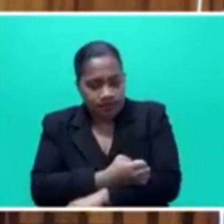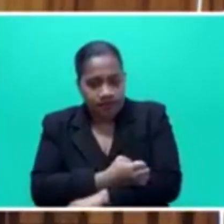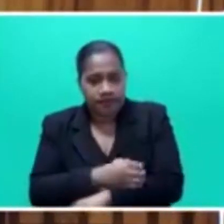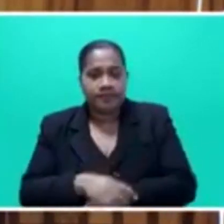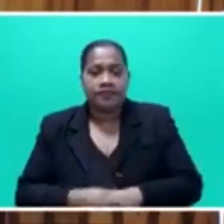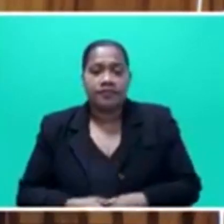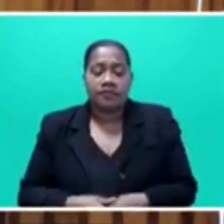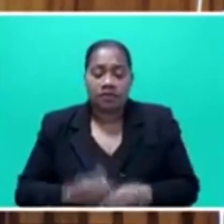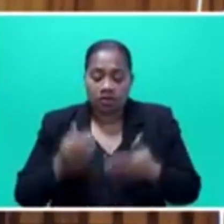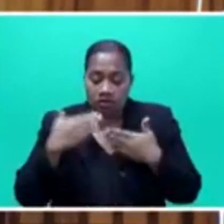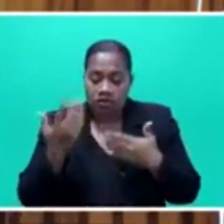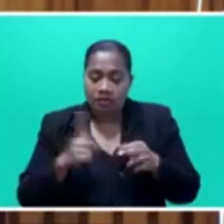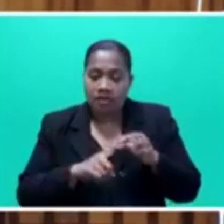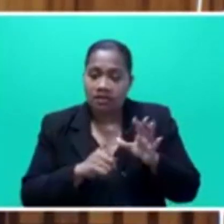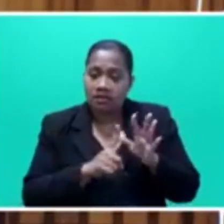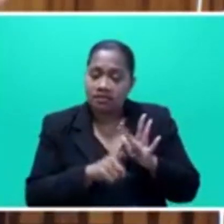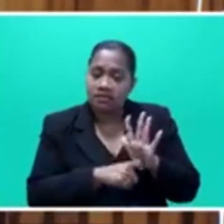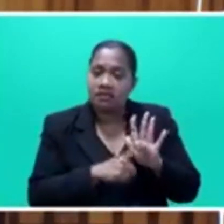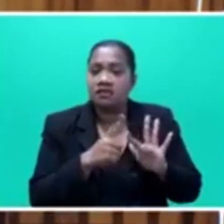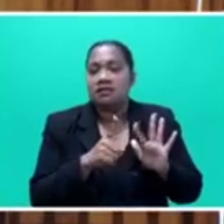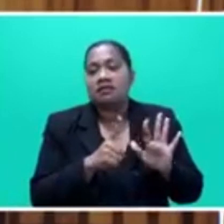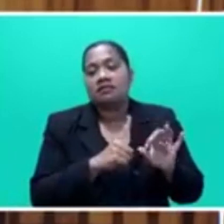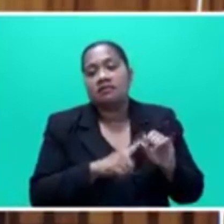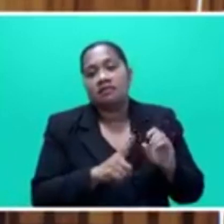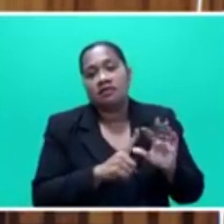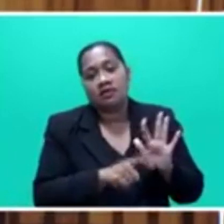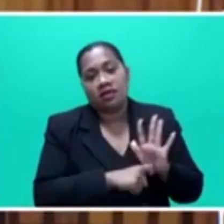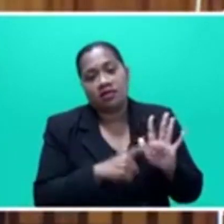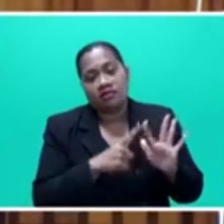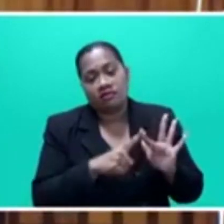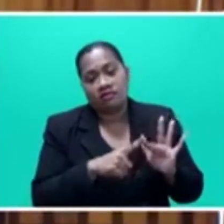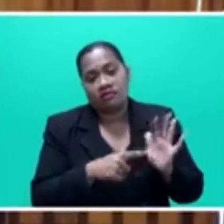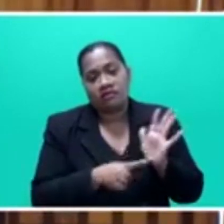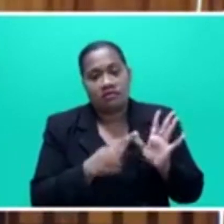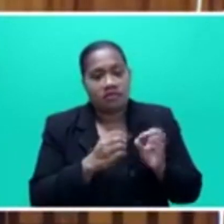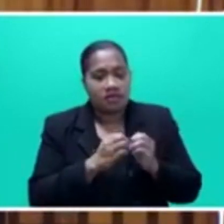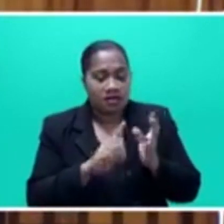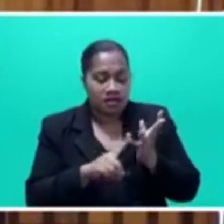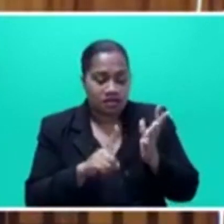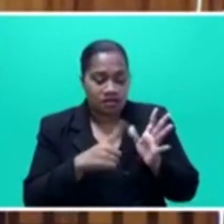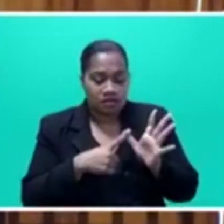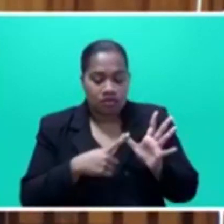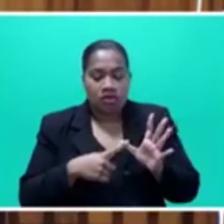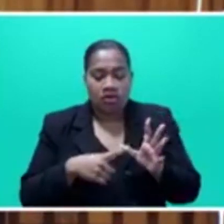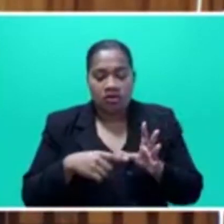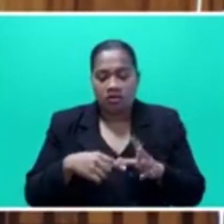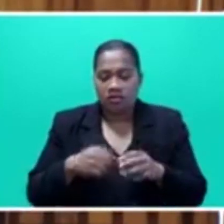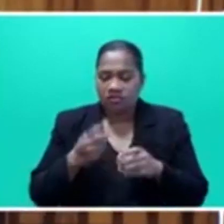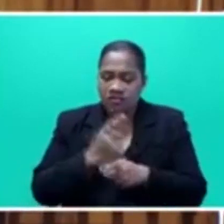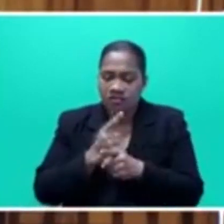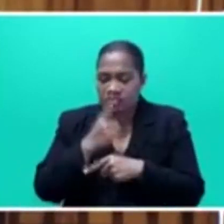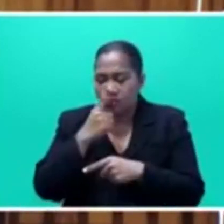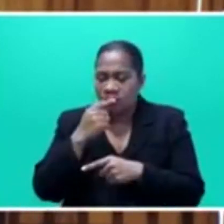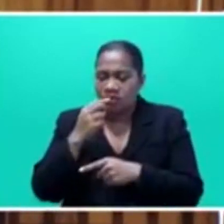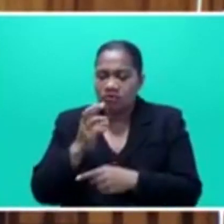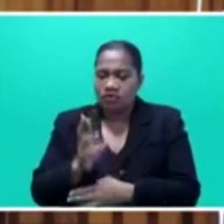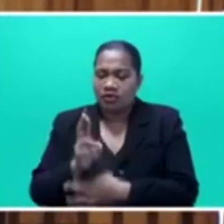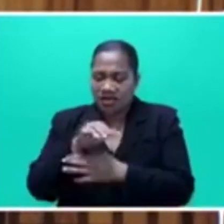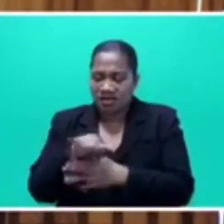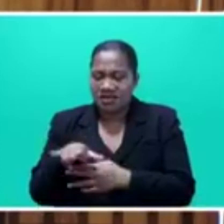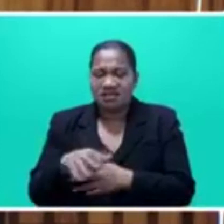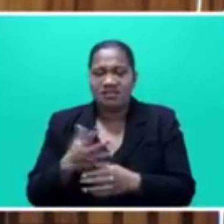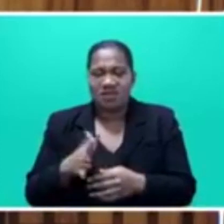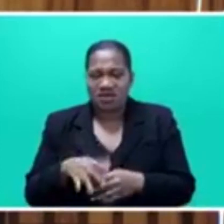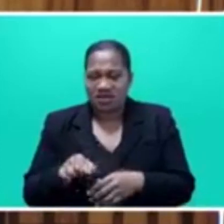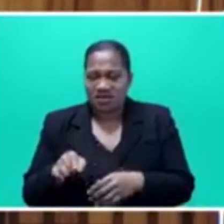Honorable Gerungere Tambua talked about, I think she was advised by the people who went there who were representing them. They've obviously misguided her. Fiji's RED